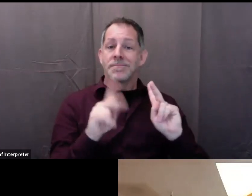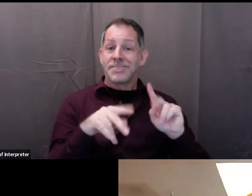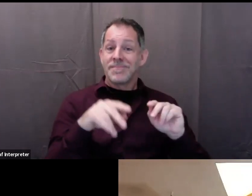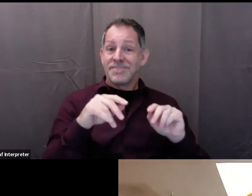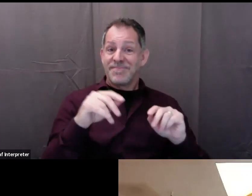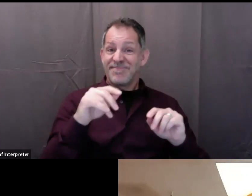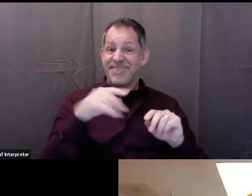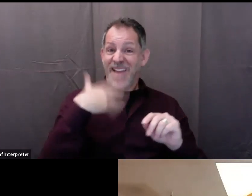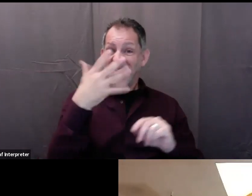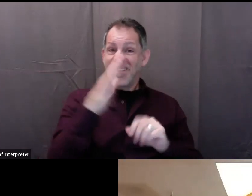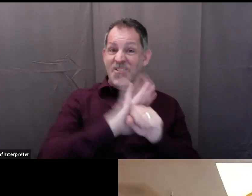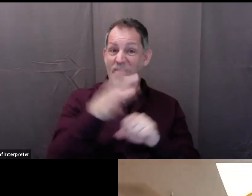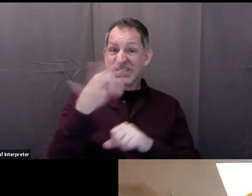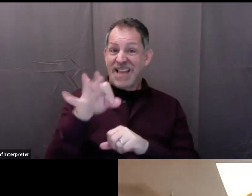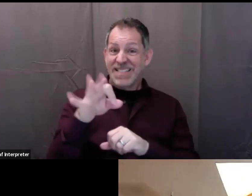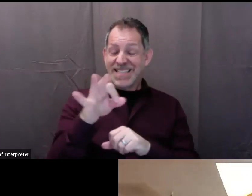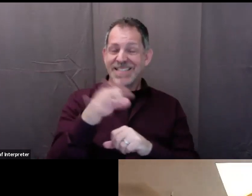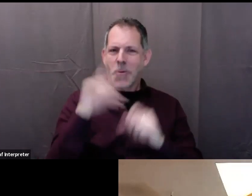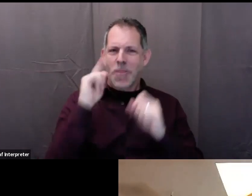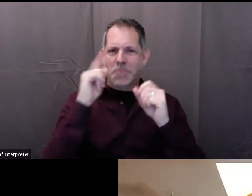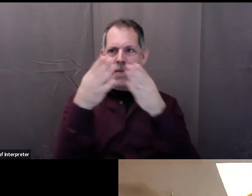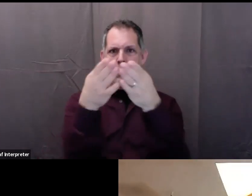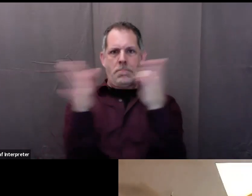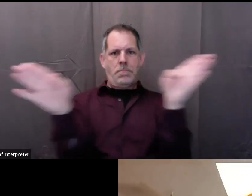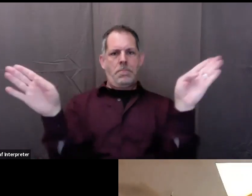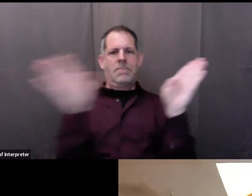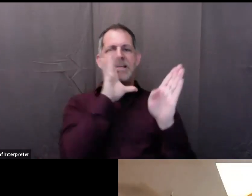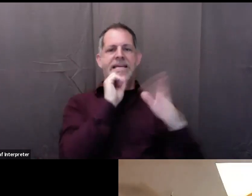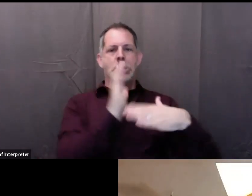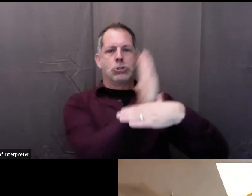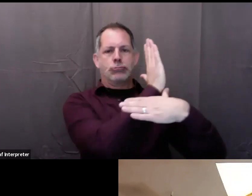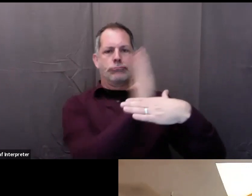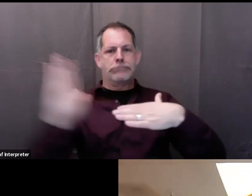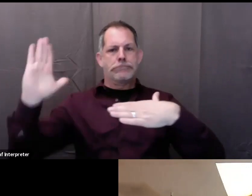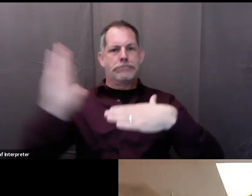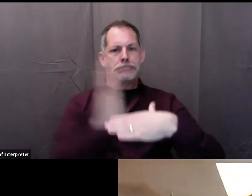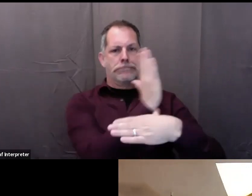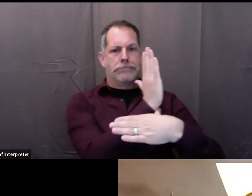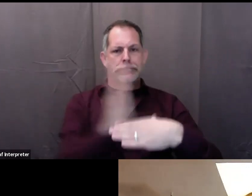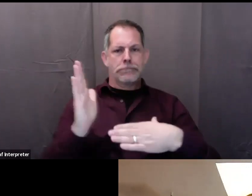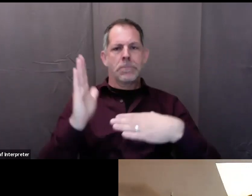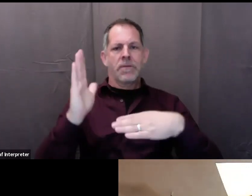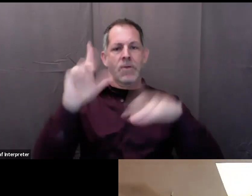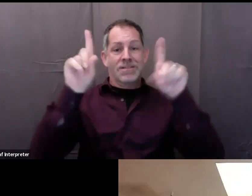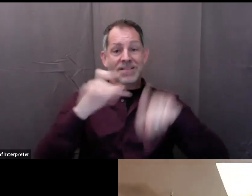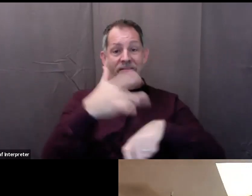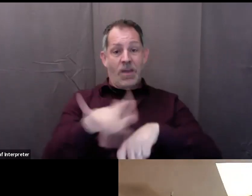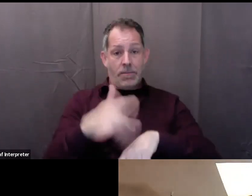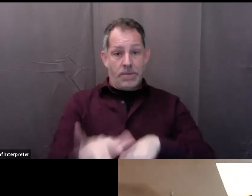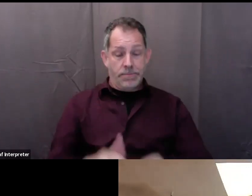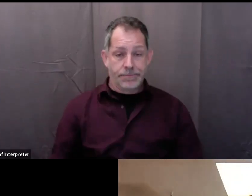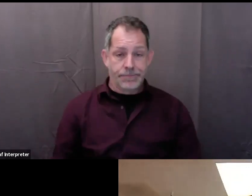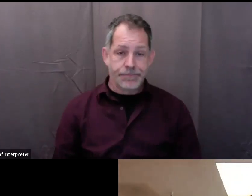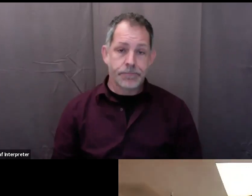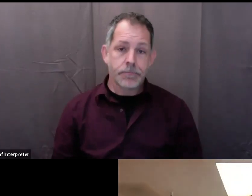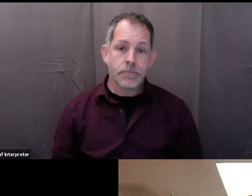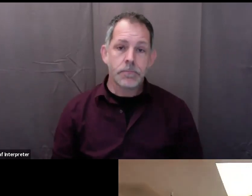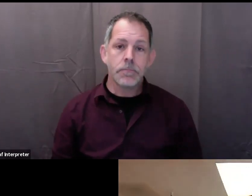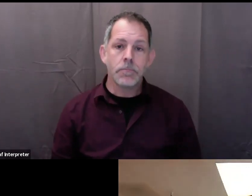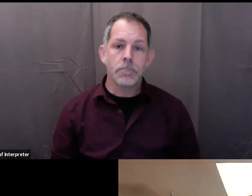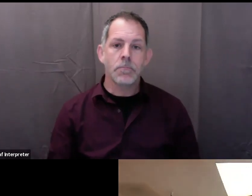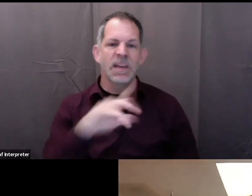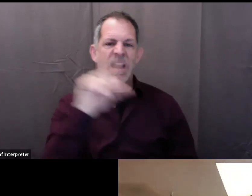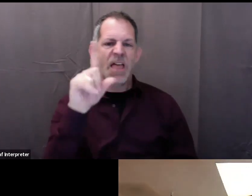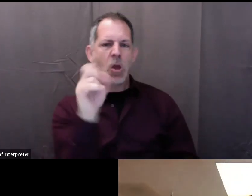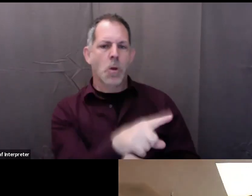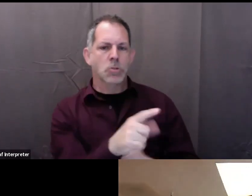like younger folks and populations are much less concerned about the virus and having